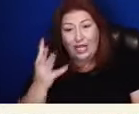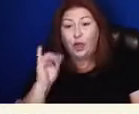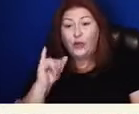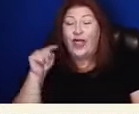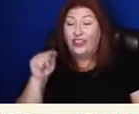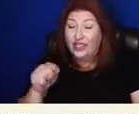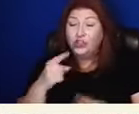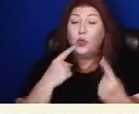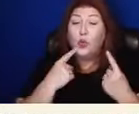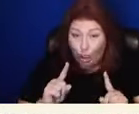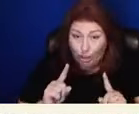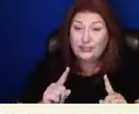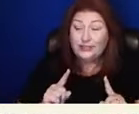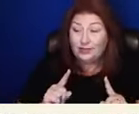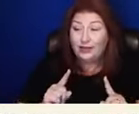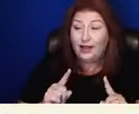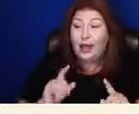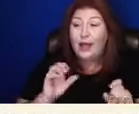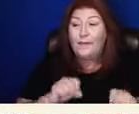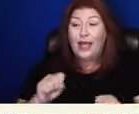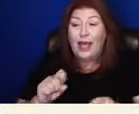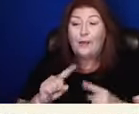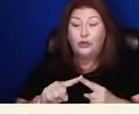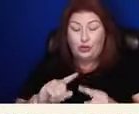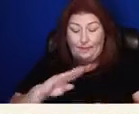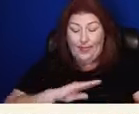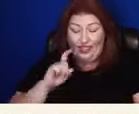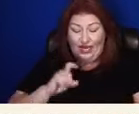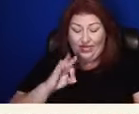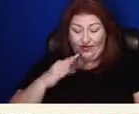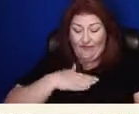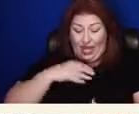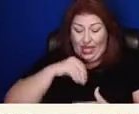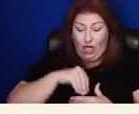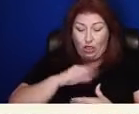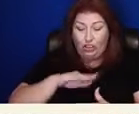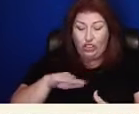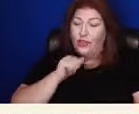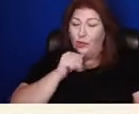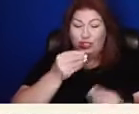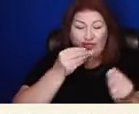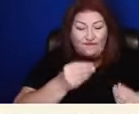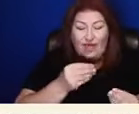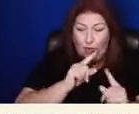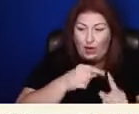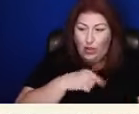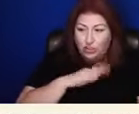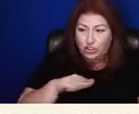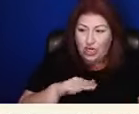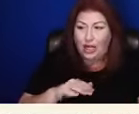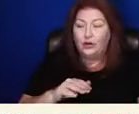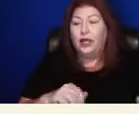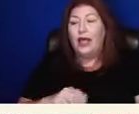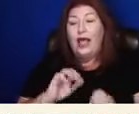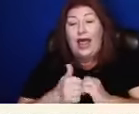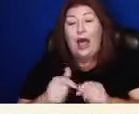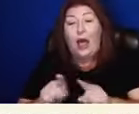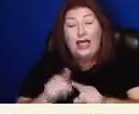work, being able to meet the needs of my inner child that weren't met whenever I was a child, and now as an adult, I can meet those